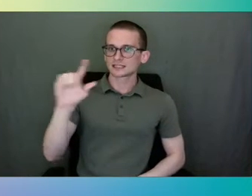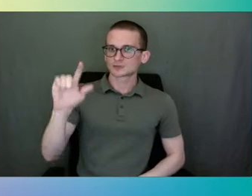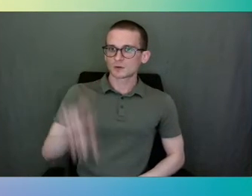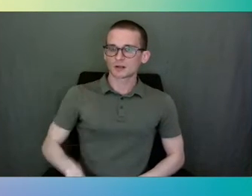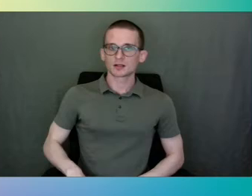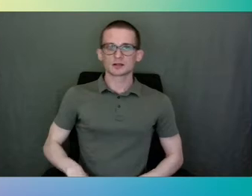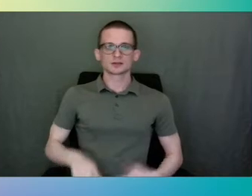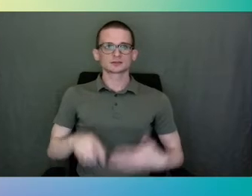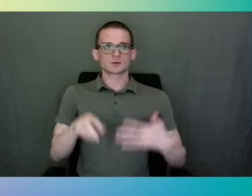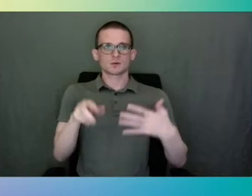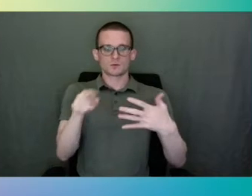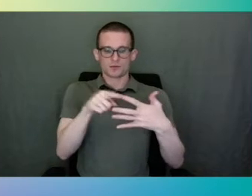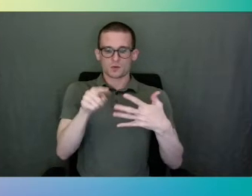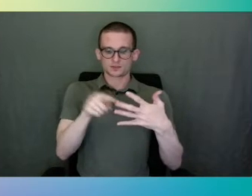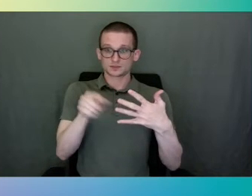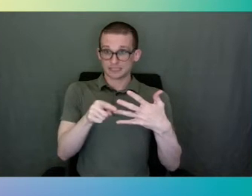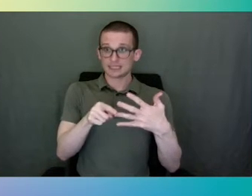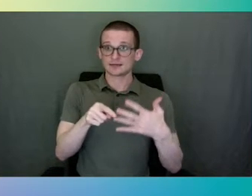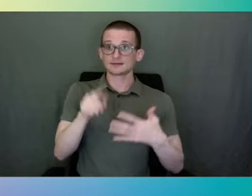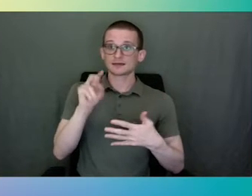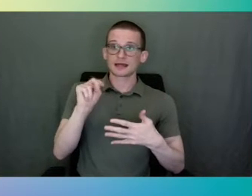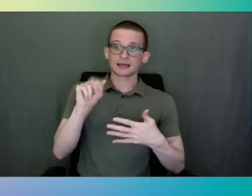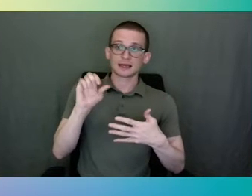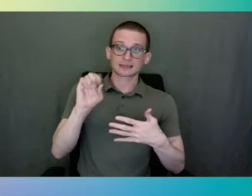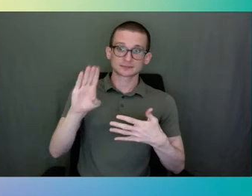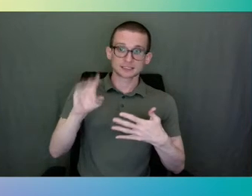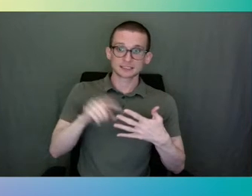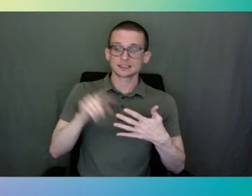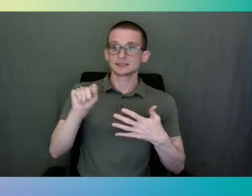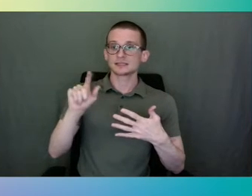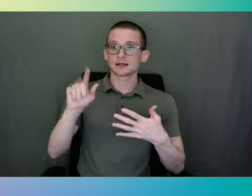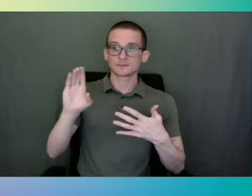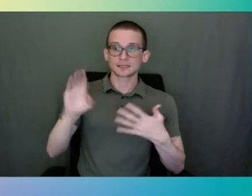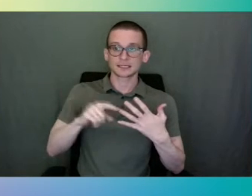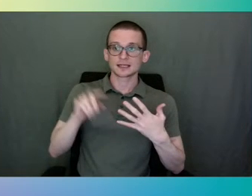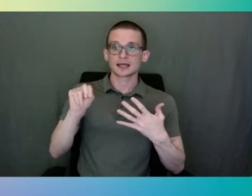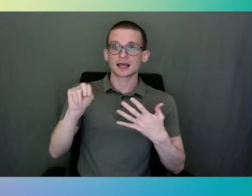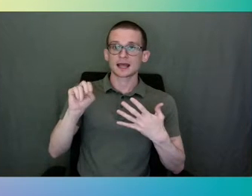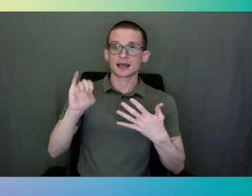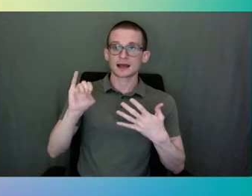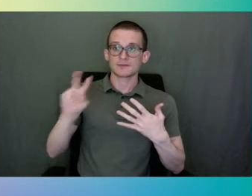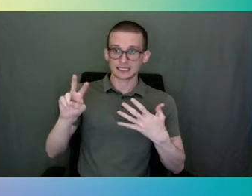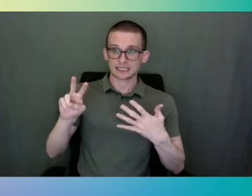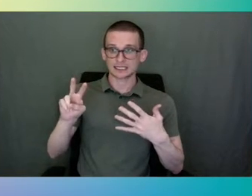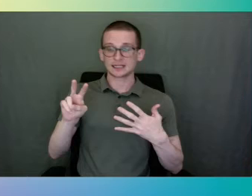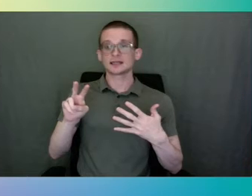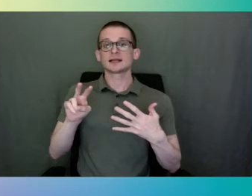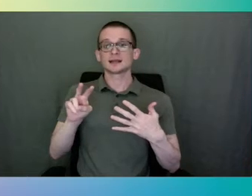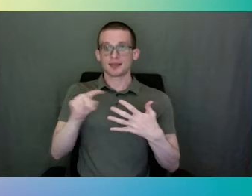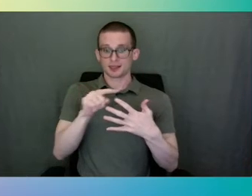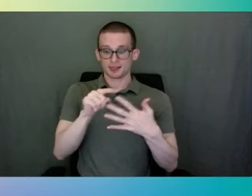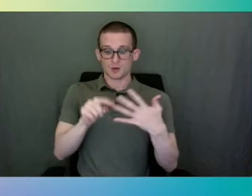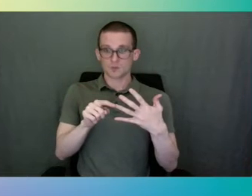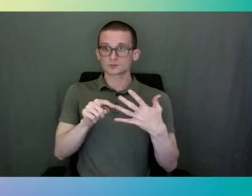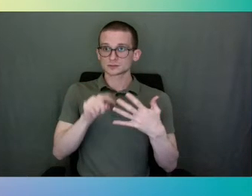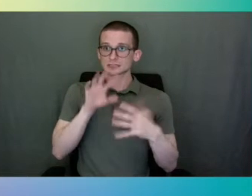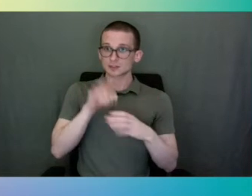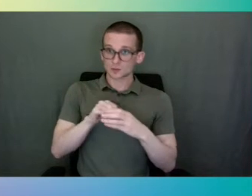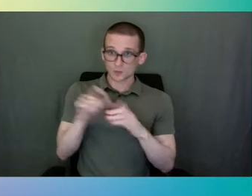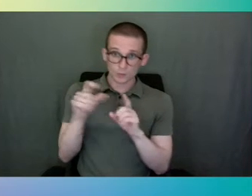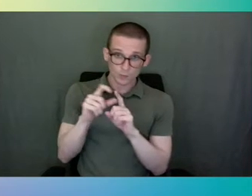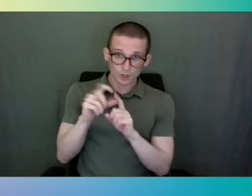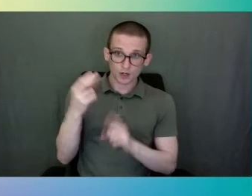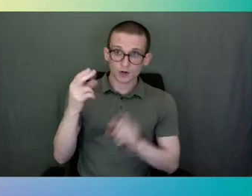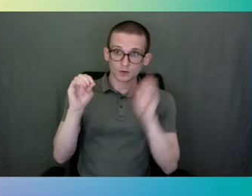NASB, TLB, NIV, put the word homosexual in those verses and a couple of other verses. And then